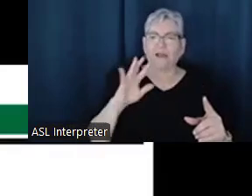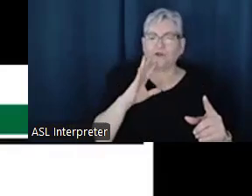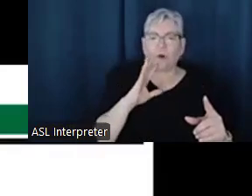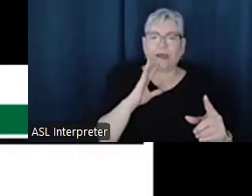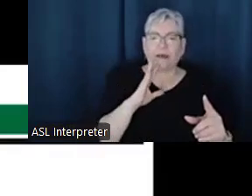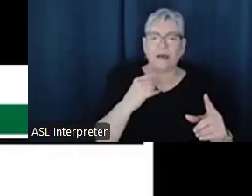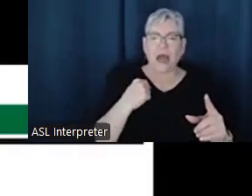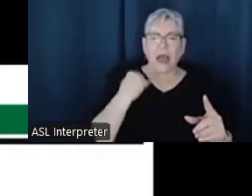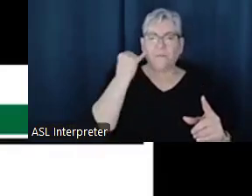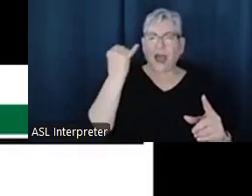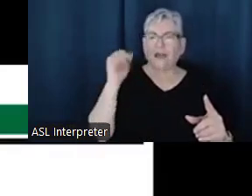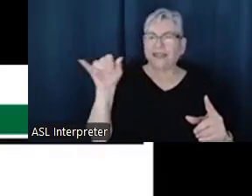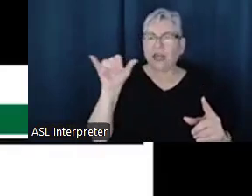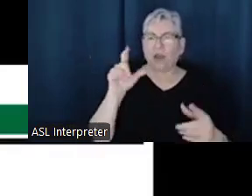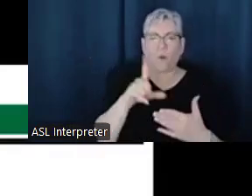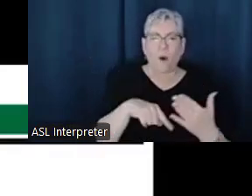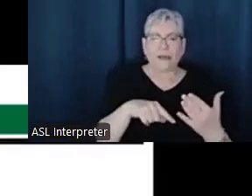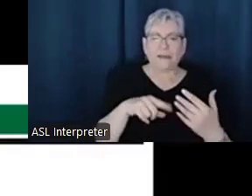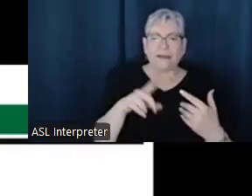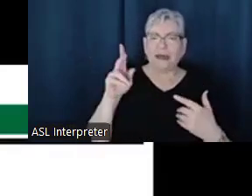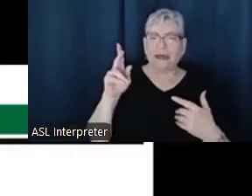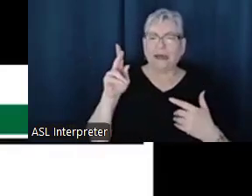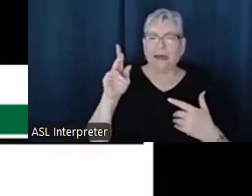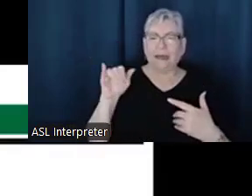similar to what our friend Kim said about getting